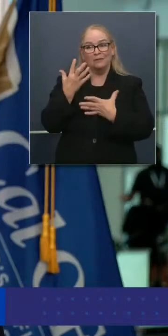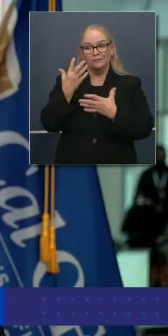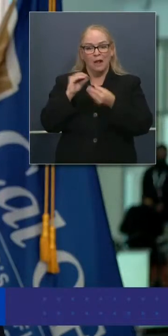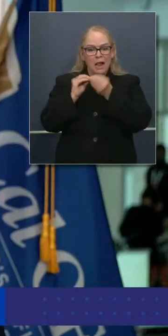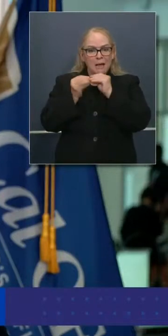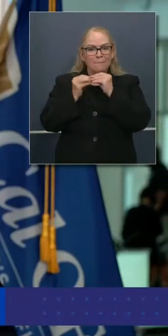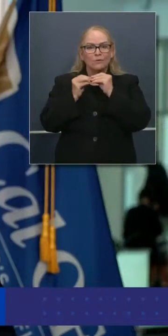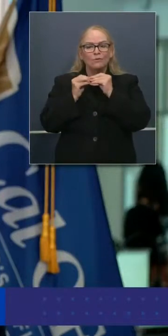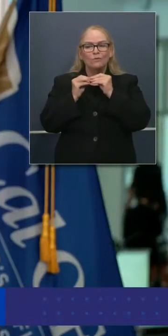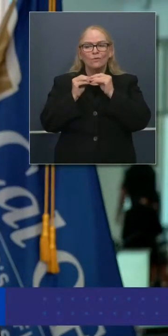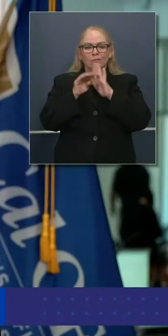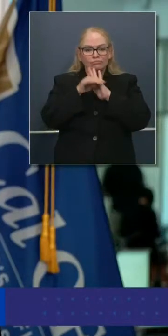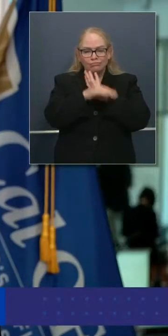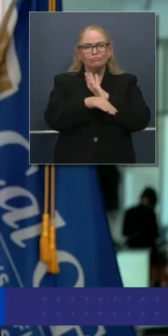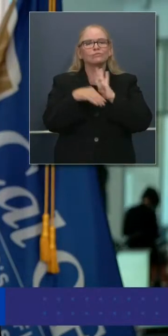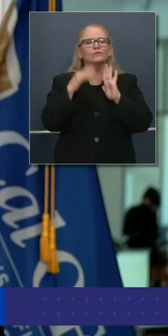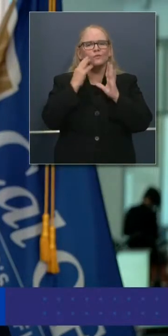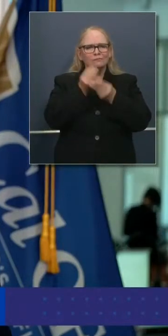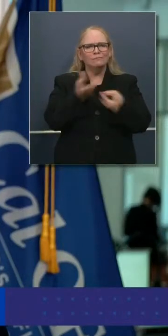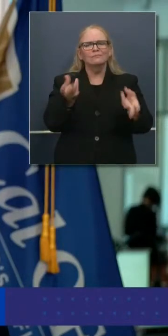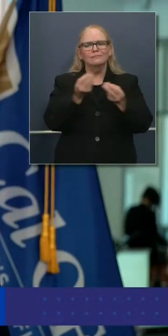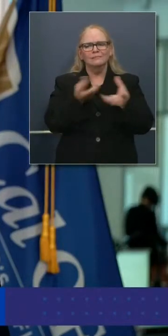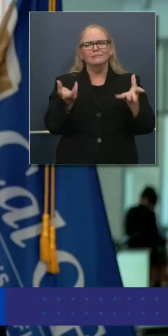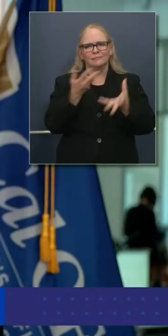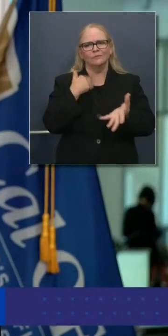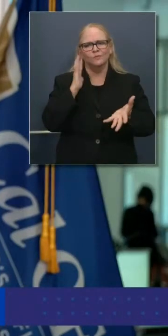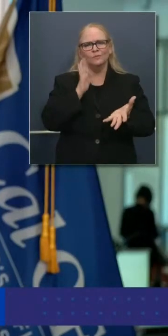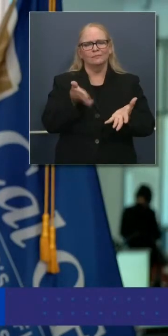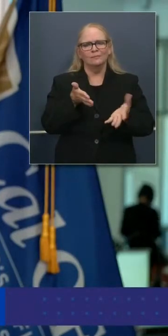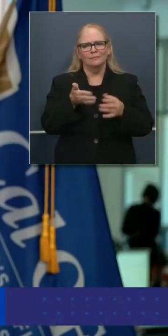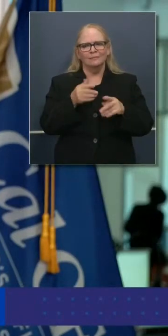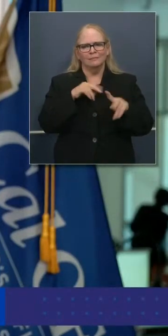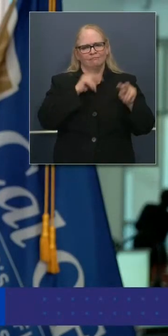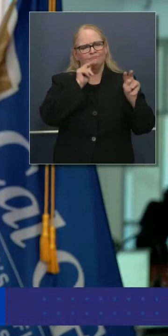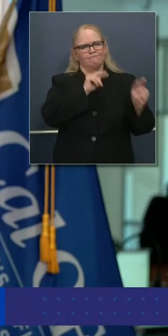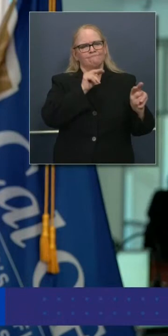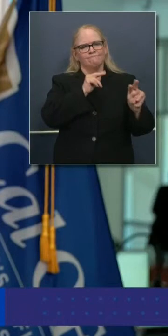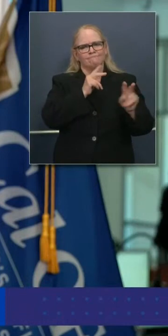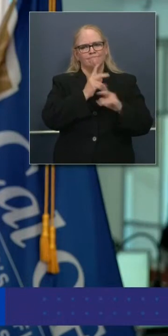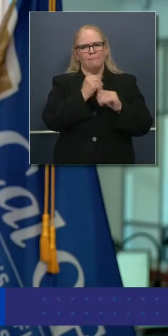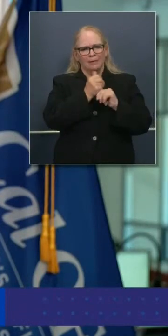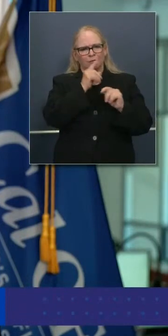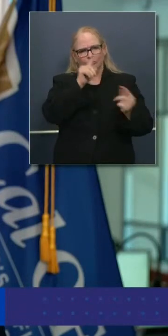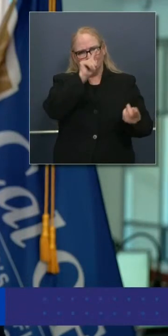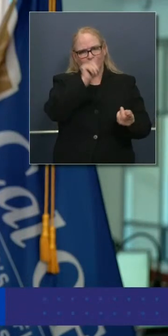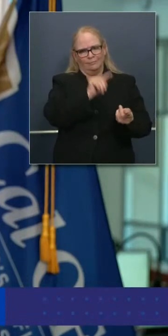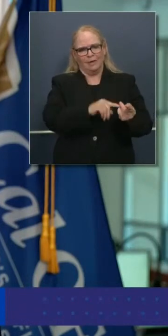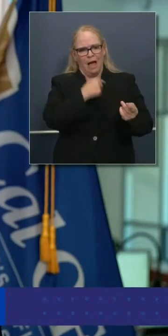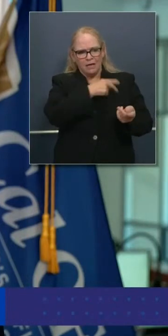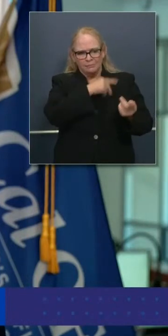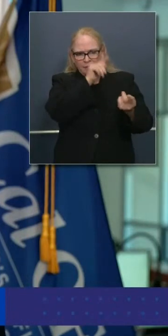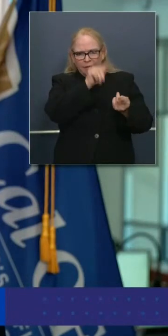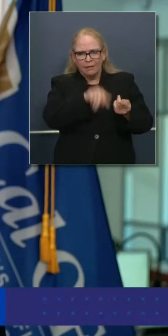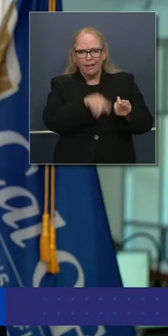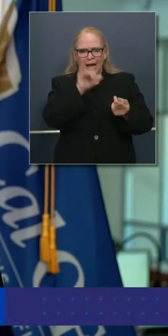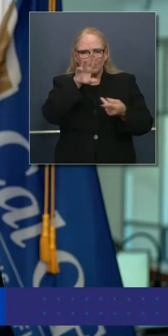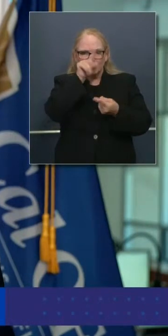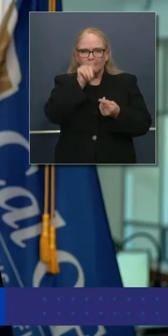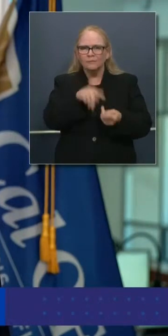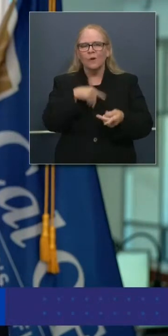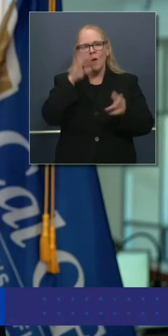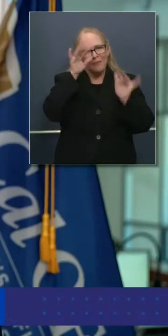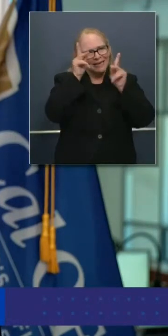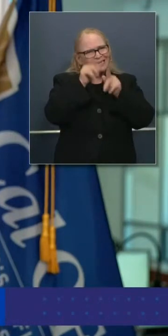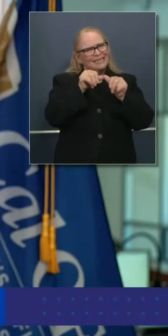trending, we believe in the right direction, hospitalizations, ICUs, total number of cases